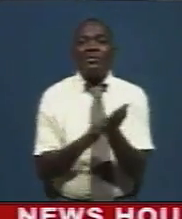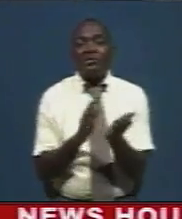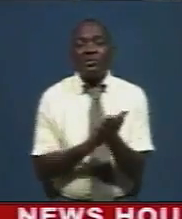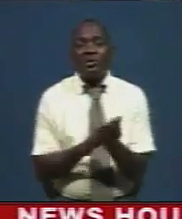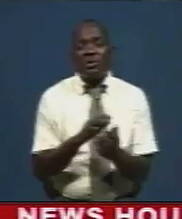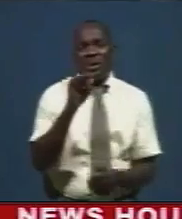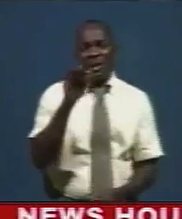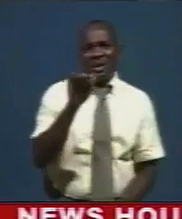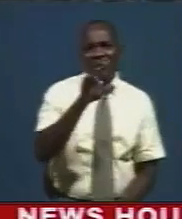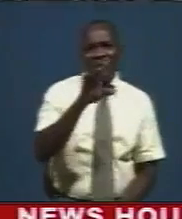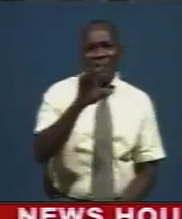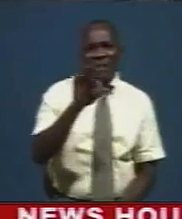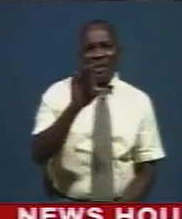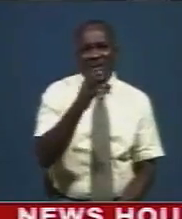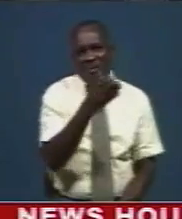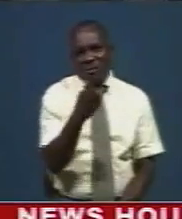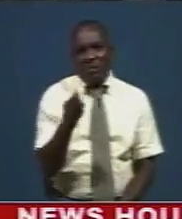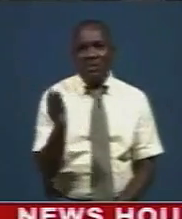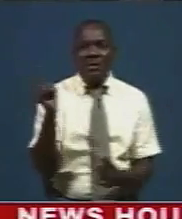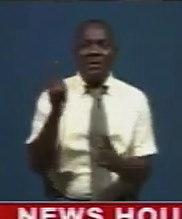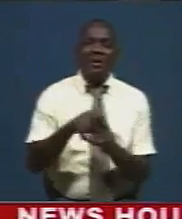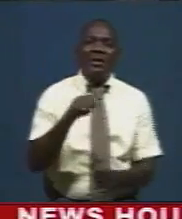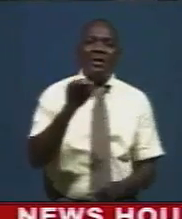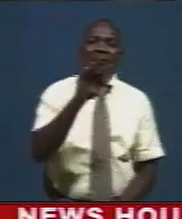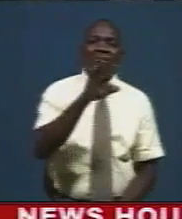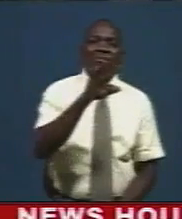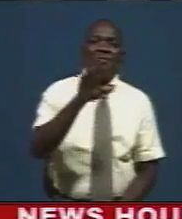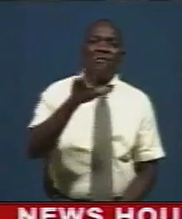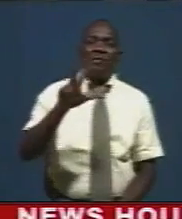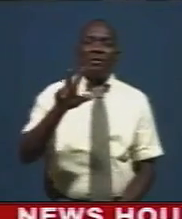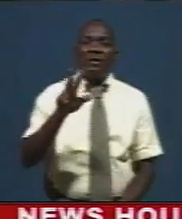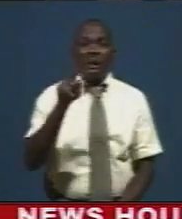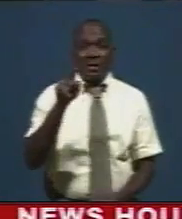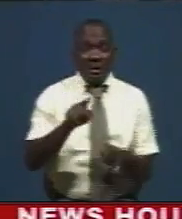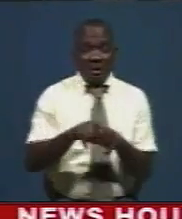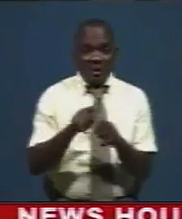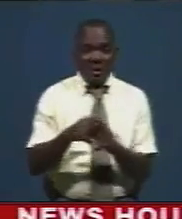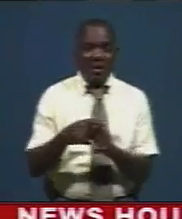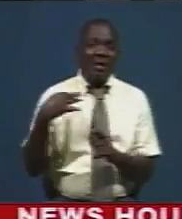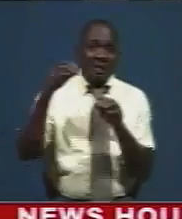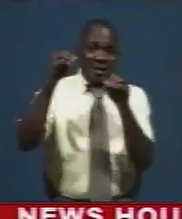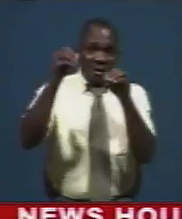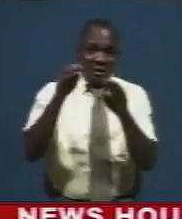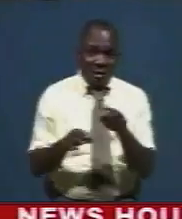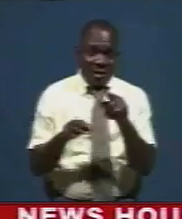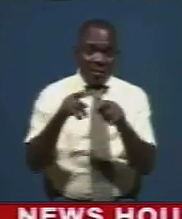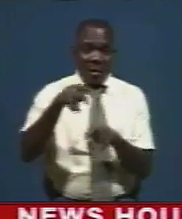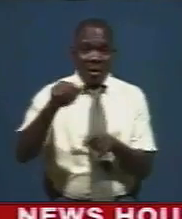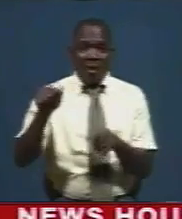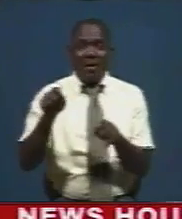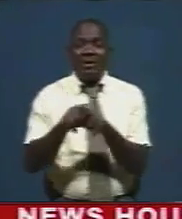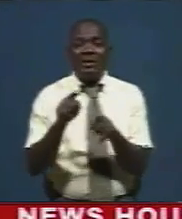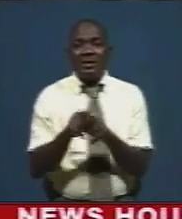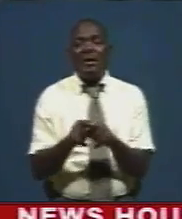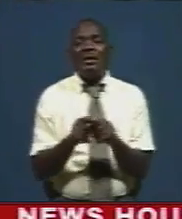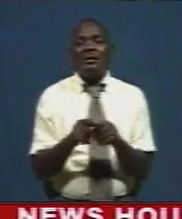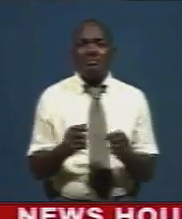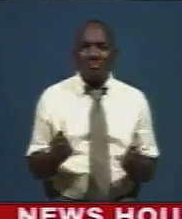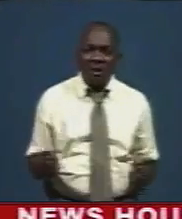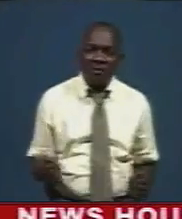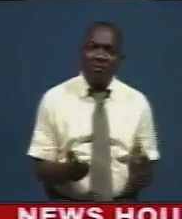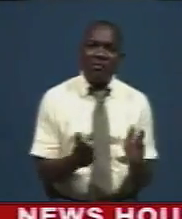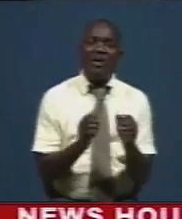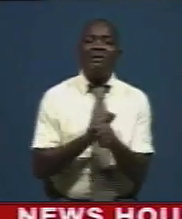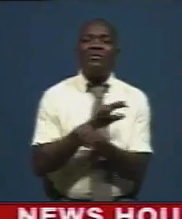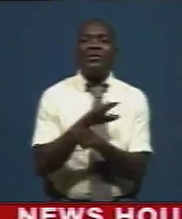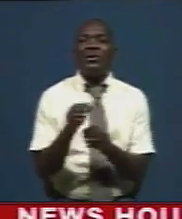from 1939 until 1943. As a devoted teacher, powerfully inspired and